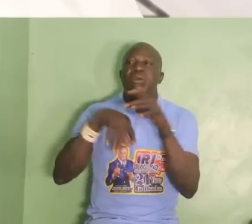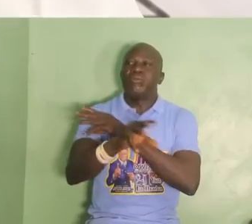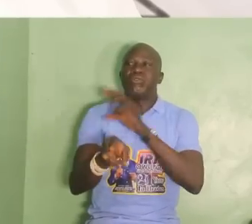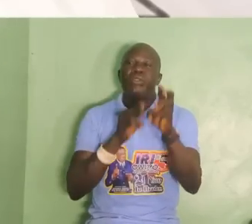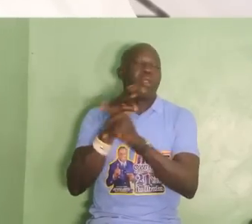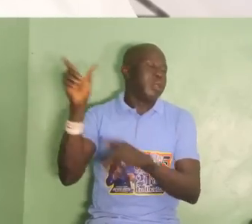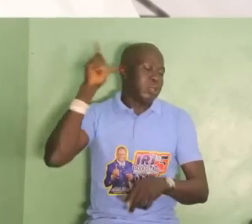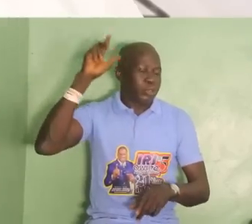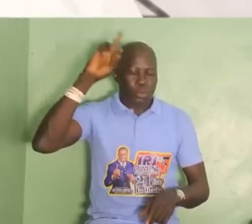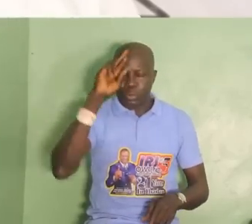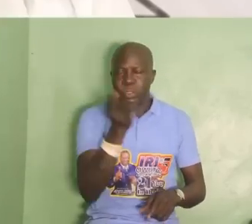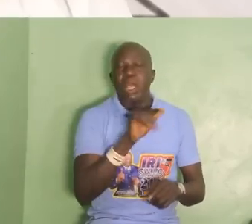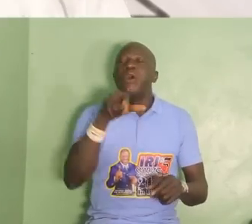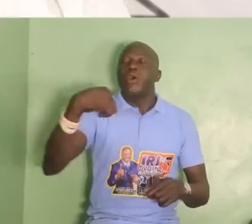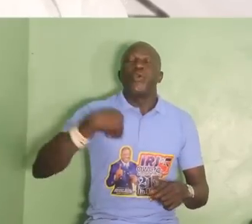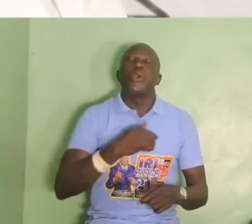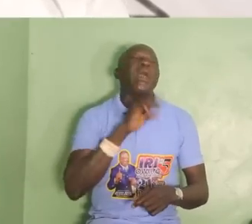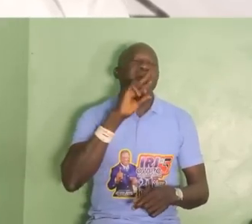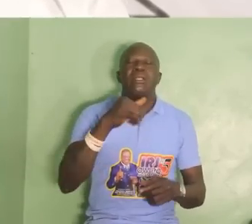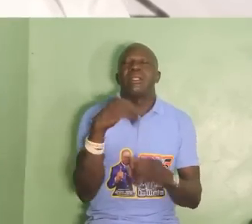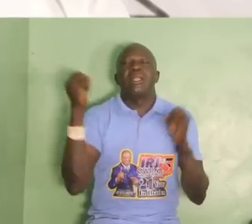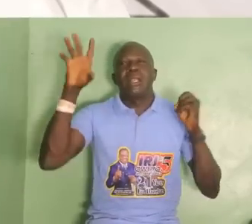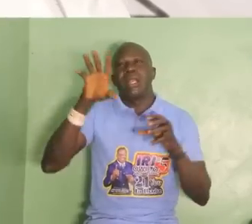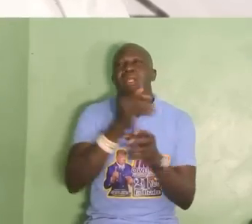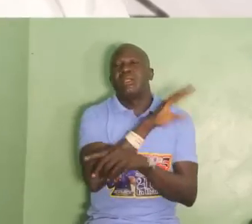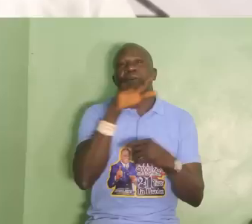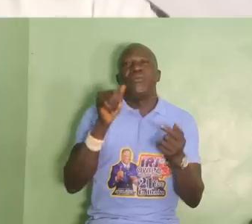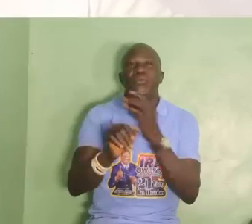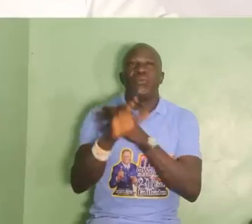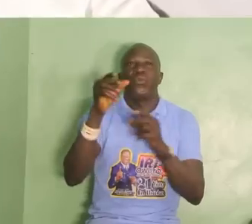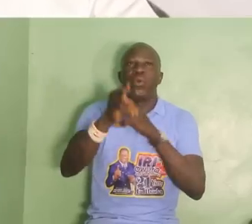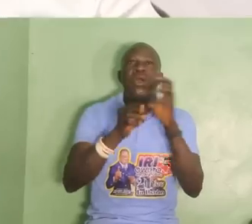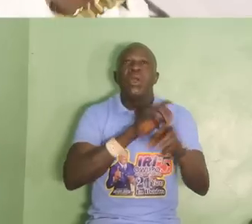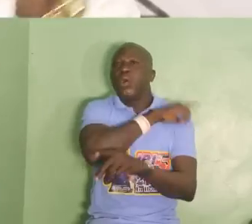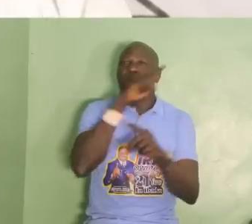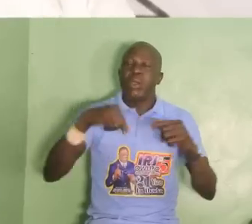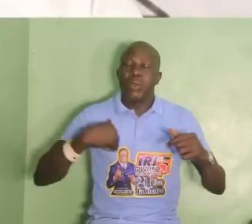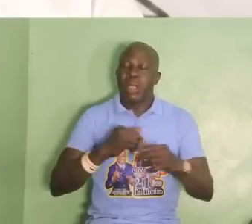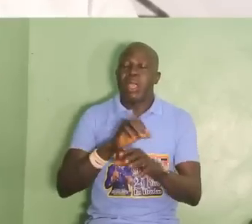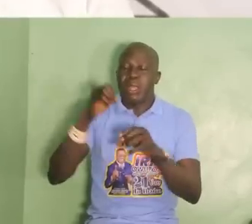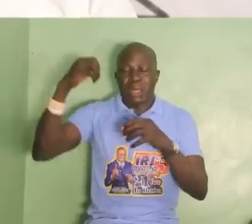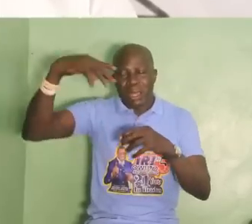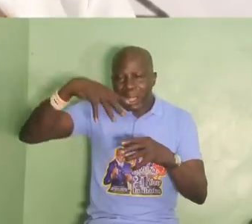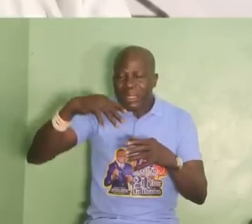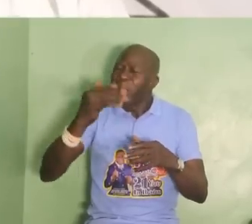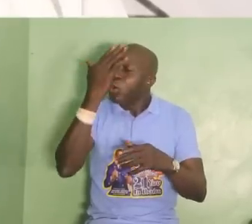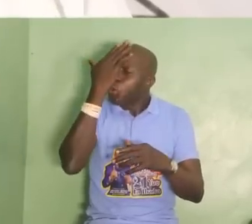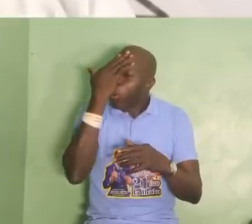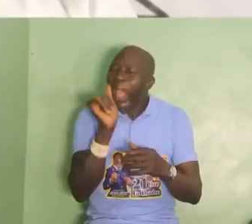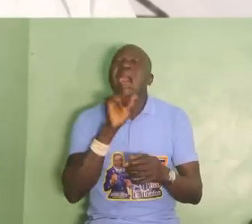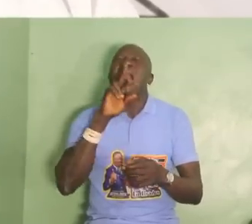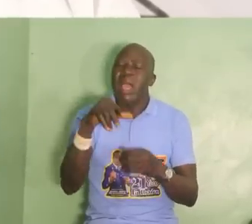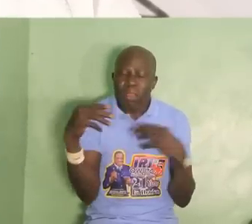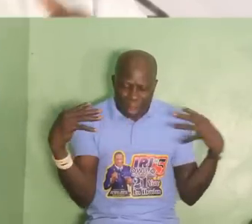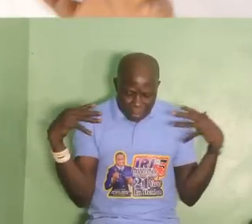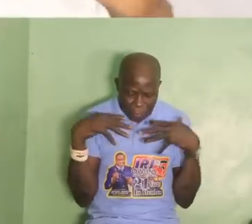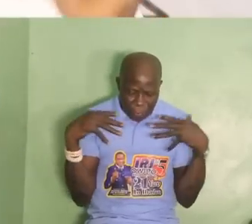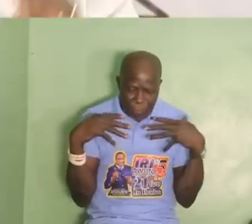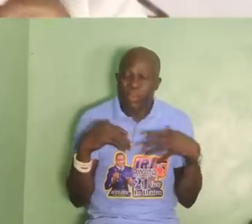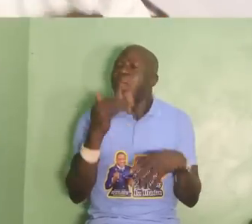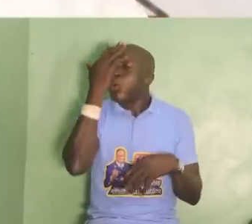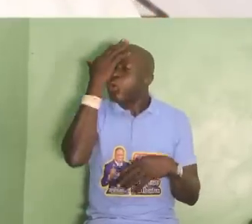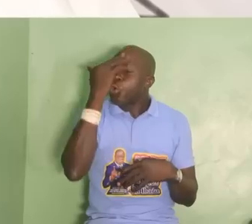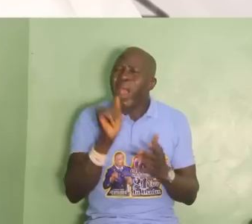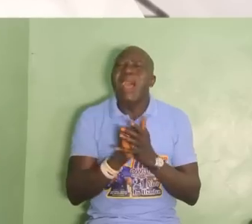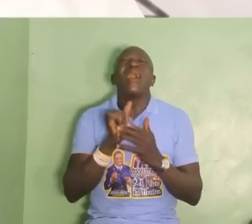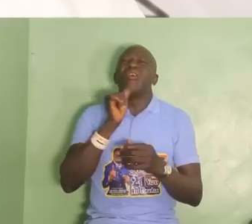be buggy. I'll be hung. Fun ara e lo la la e. He was the one that dreams. Bene. They finished the work over his time, the truth. Aye, man, pari